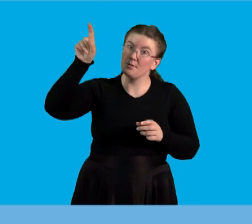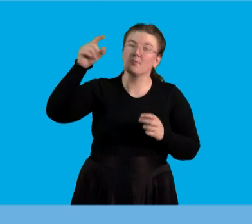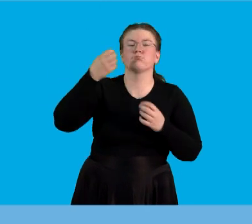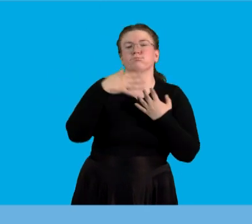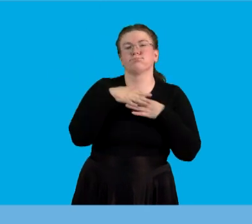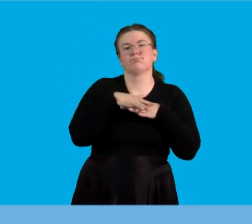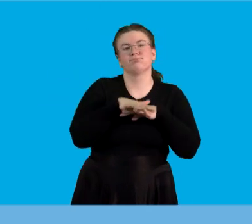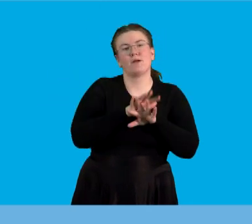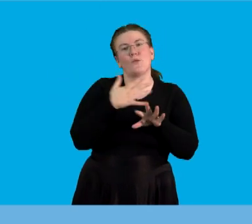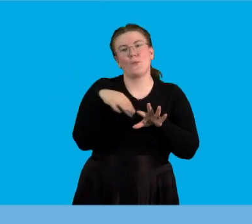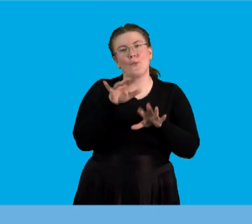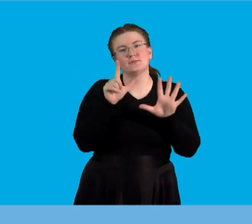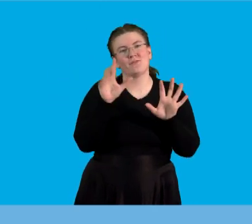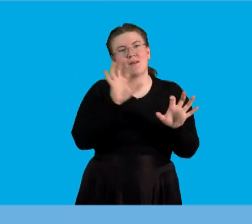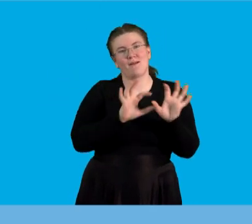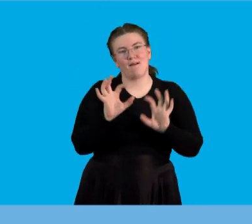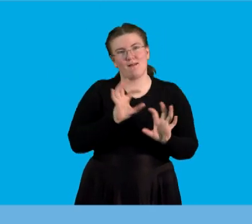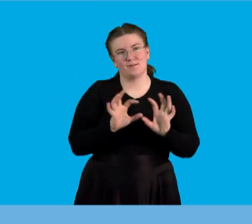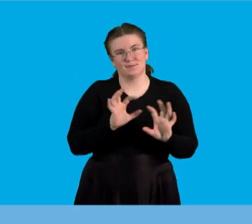different colors. So white light,